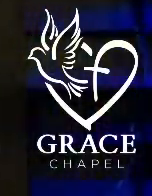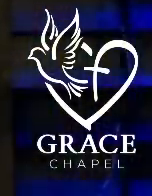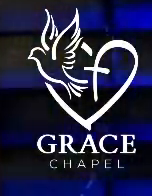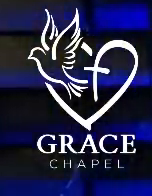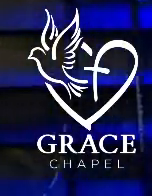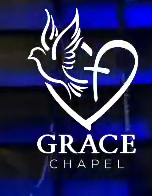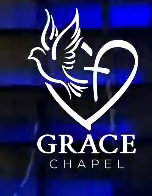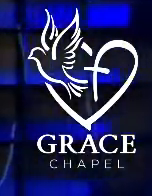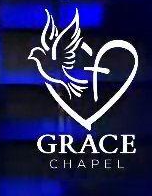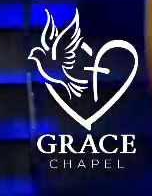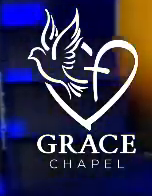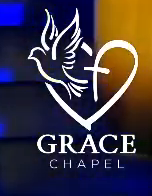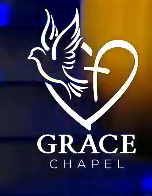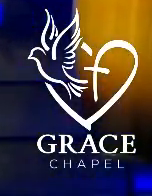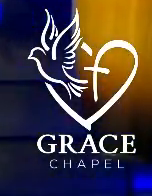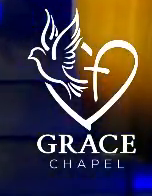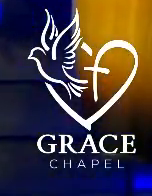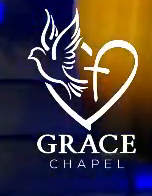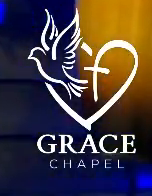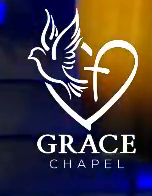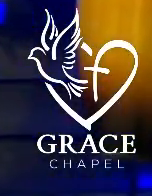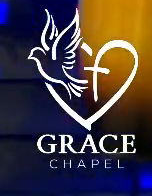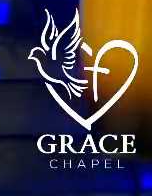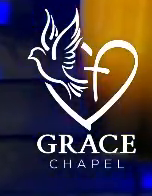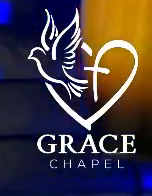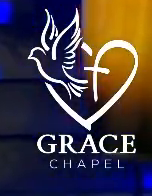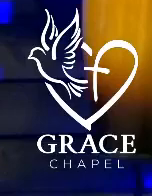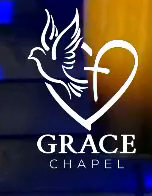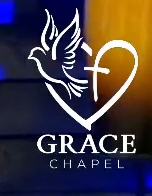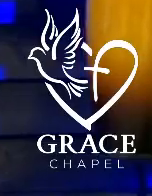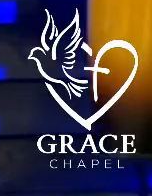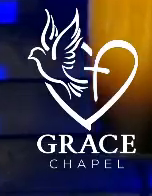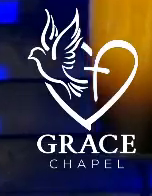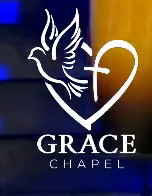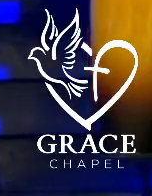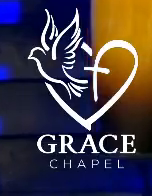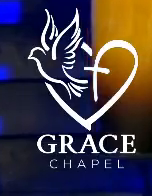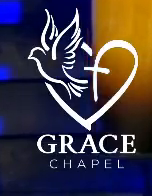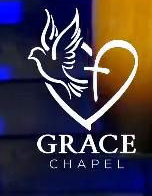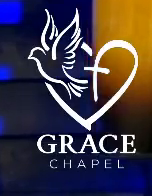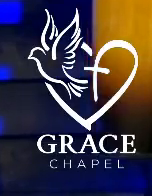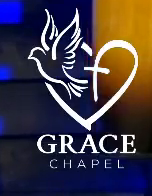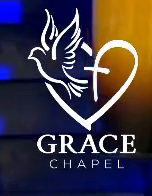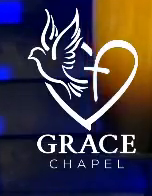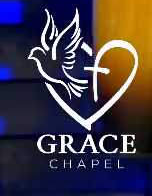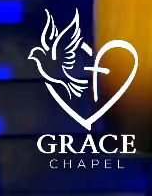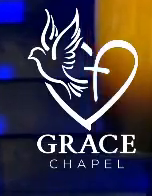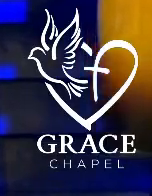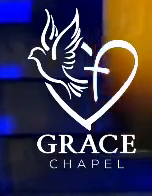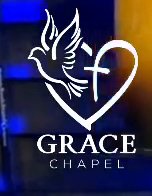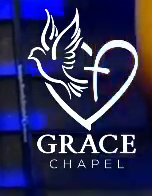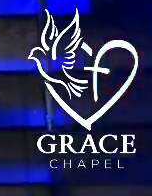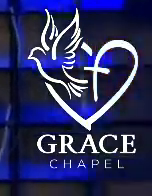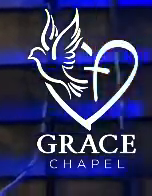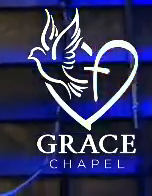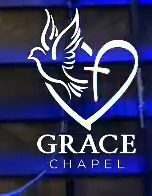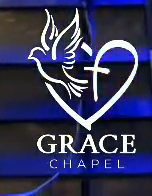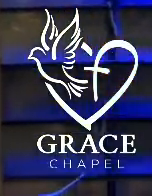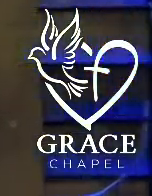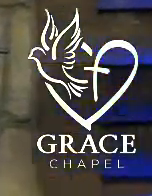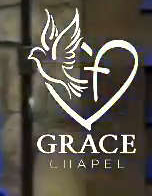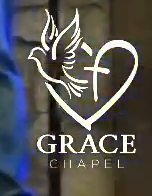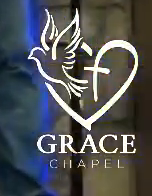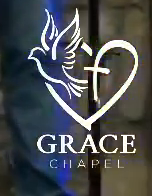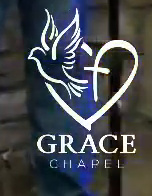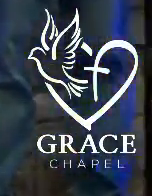we're grateful that you're here and in the house of the Lord. Again, those that, as Paul said, that are listening online, that are in their youth